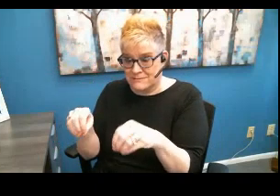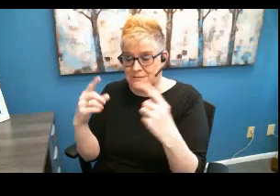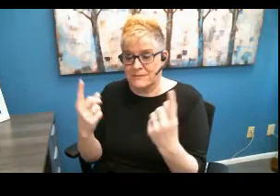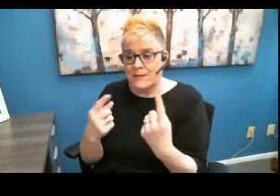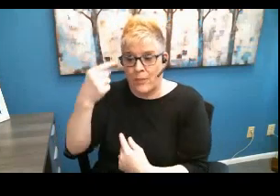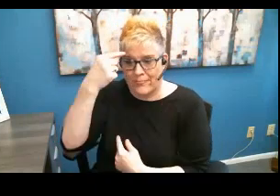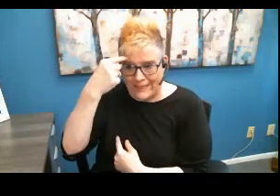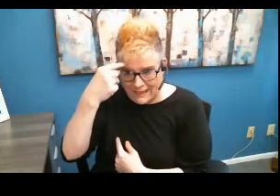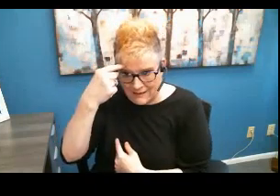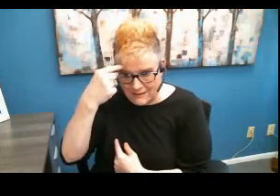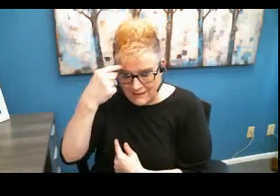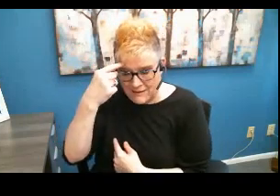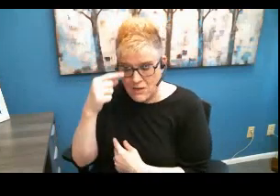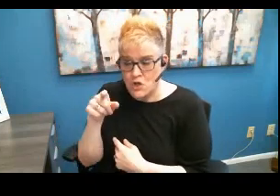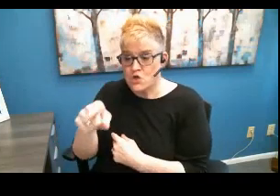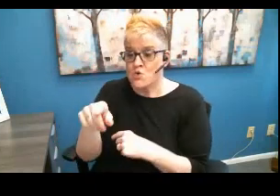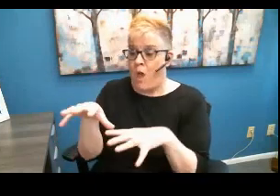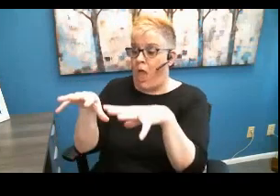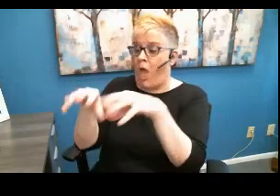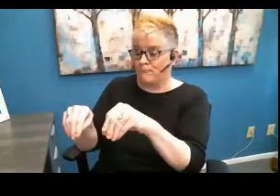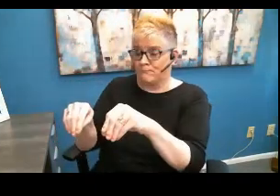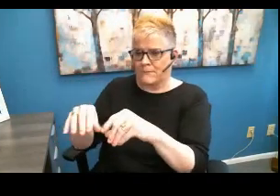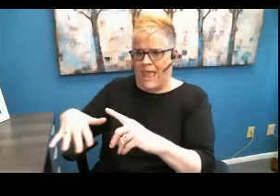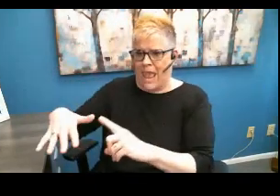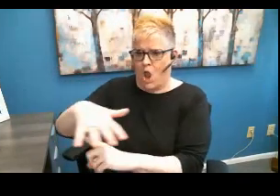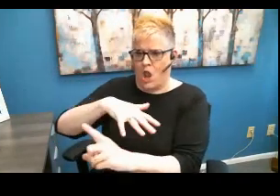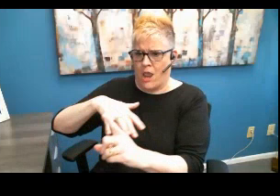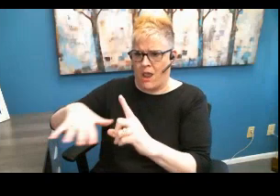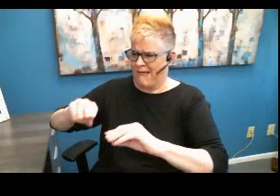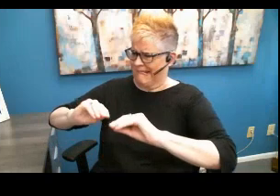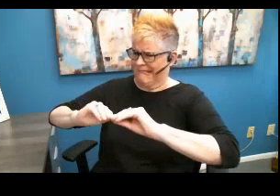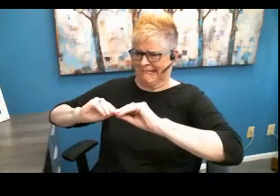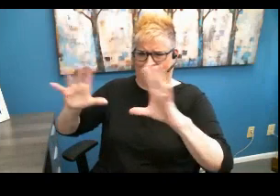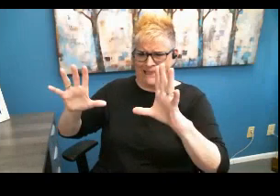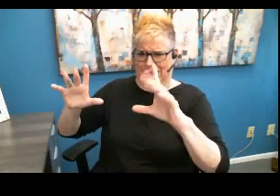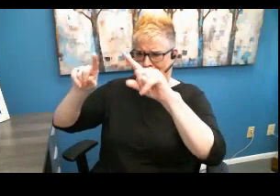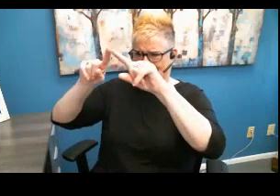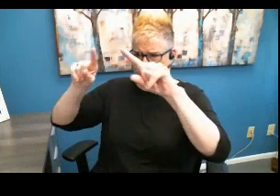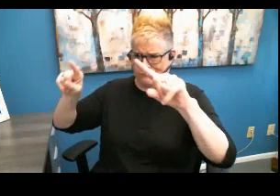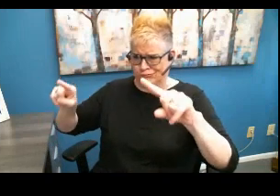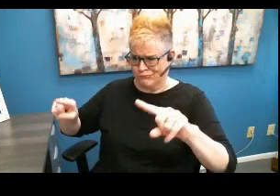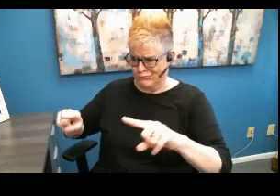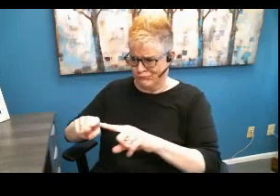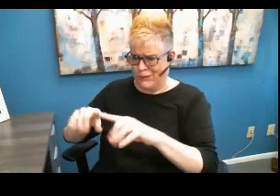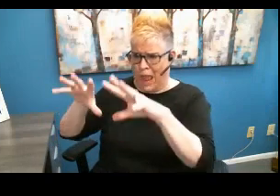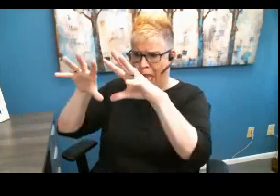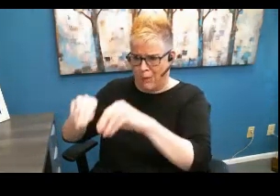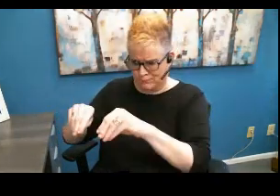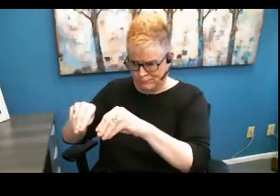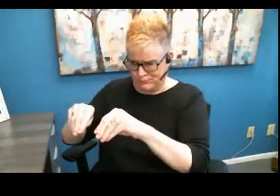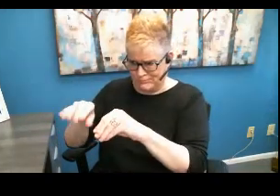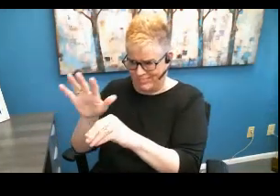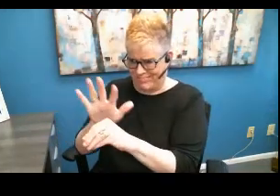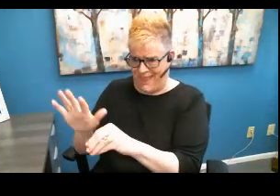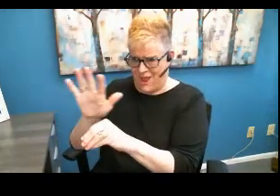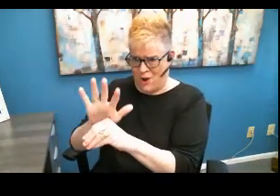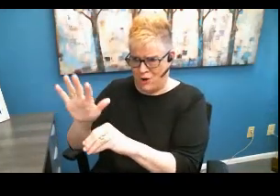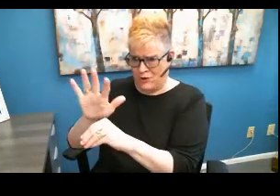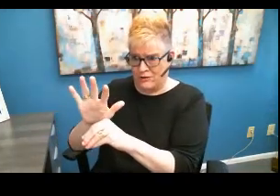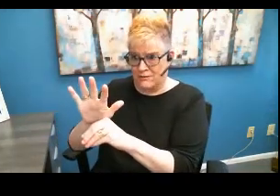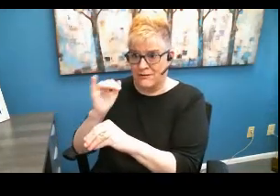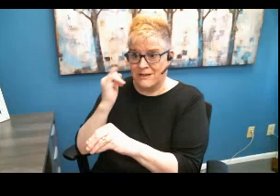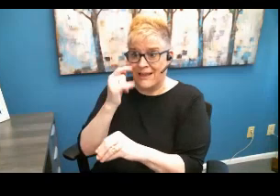that you have the outage area, right? So we may have a clearly defined scope of the outage, but if you live